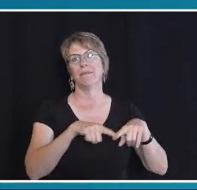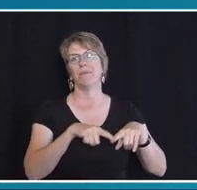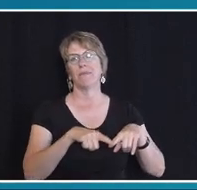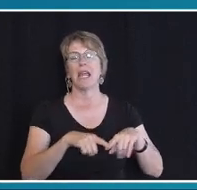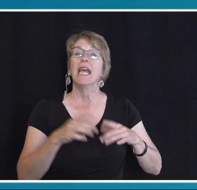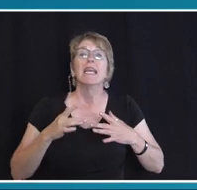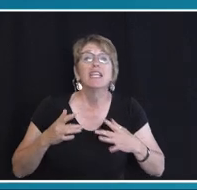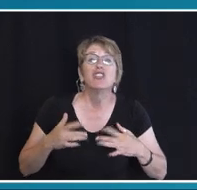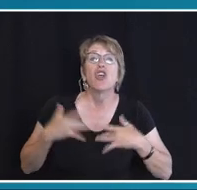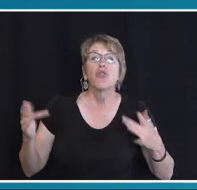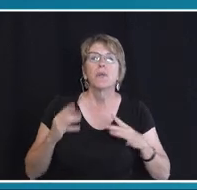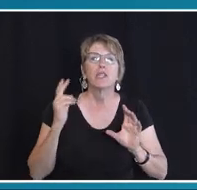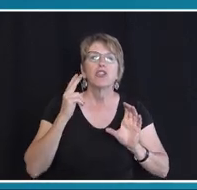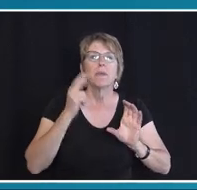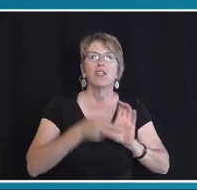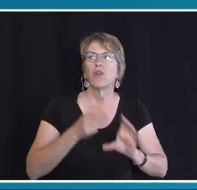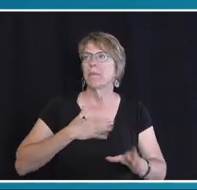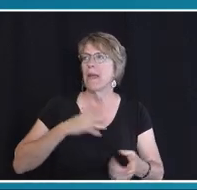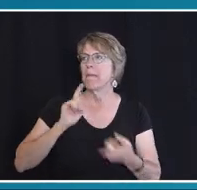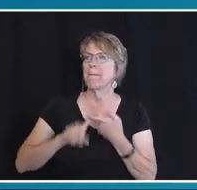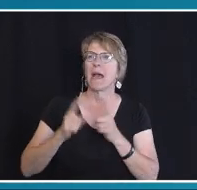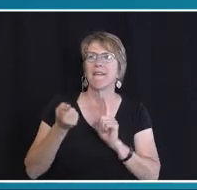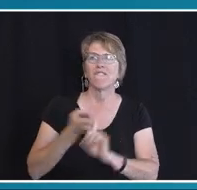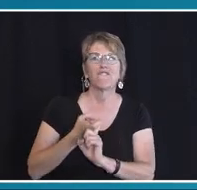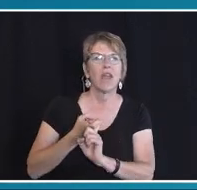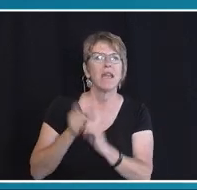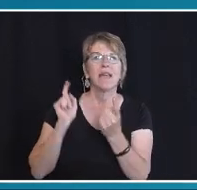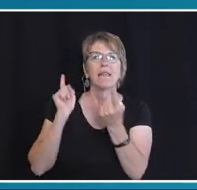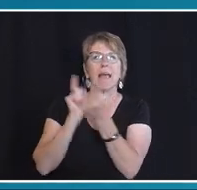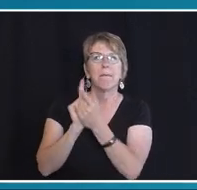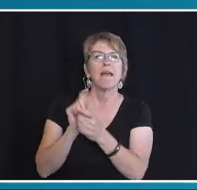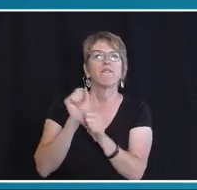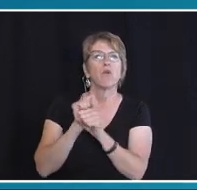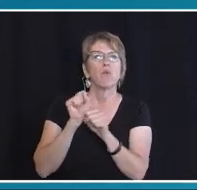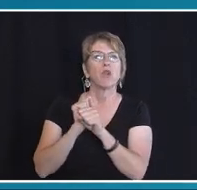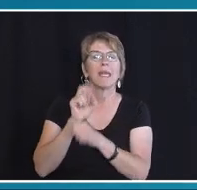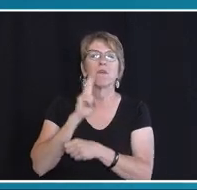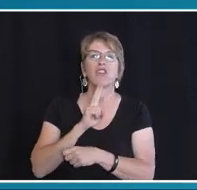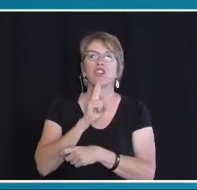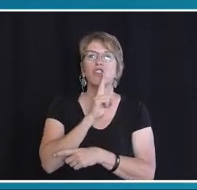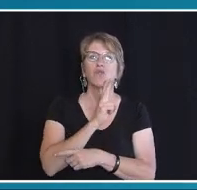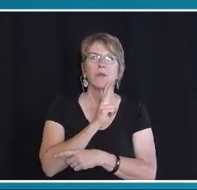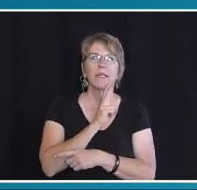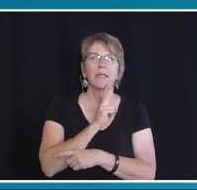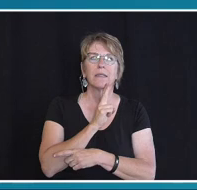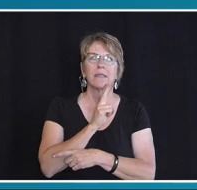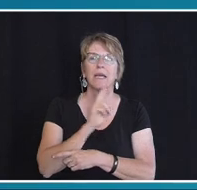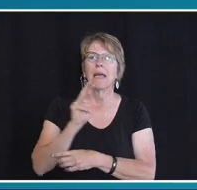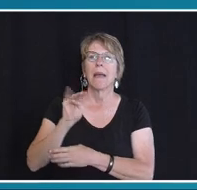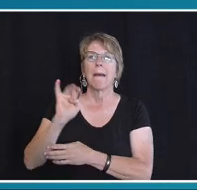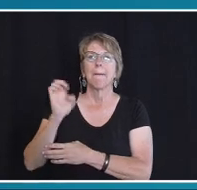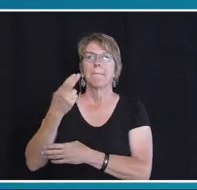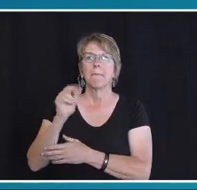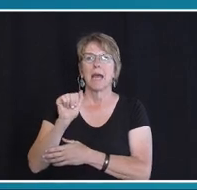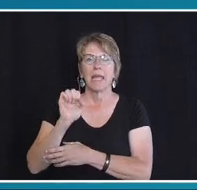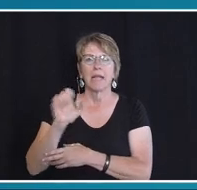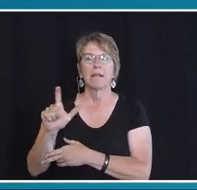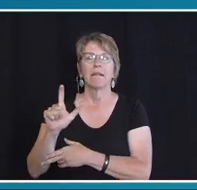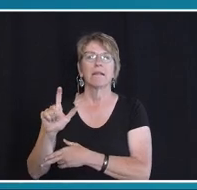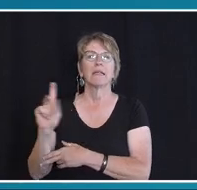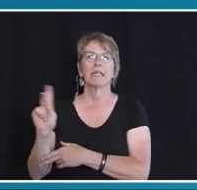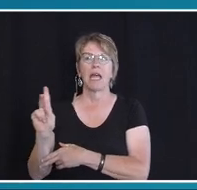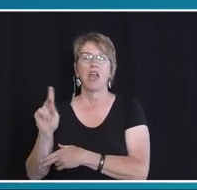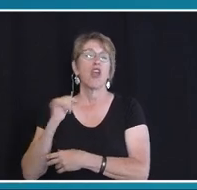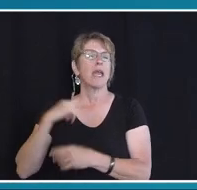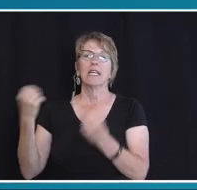what a thrill to be joined today by my friend, who I met while working for the Twins and Twins Community Fund. Michael Kadire has a long